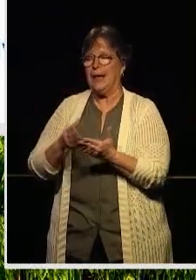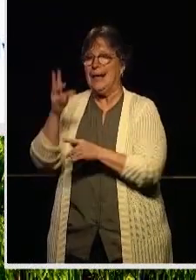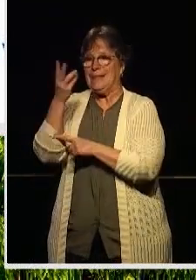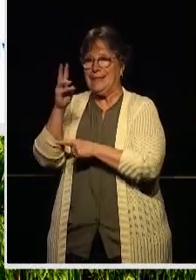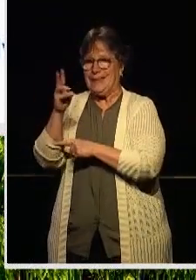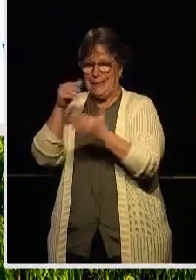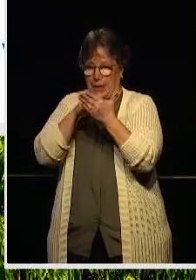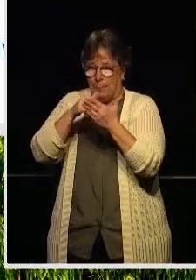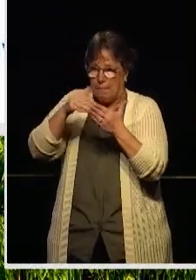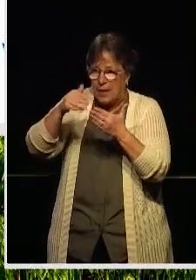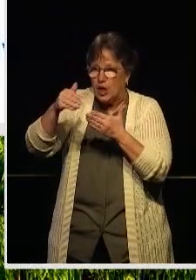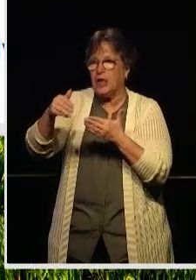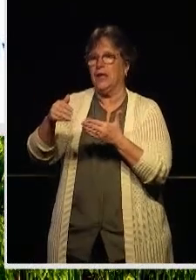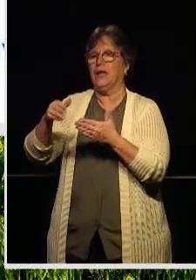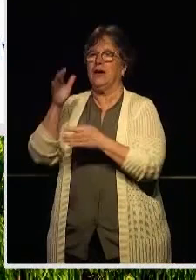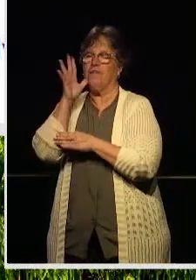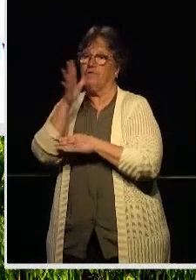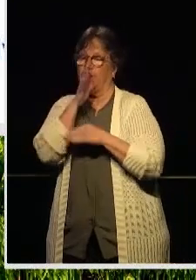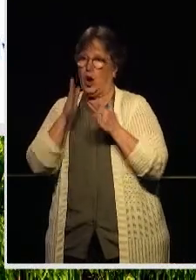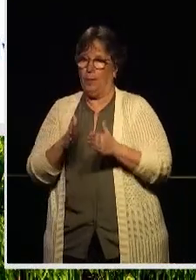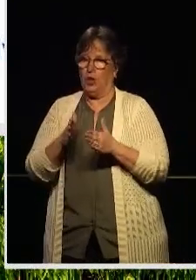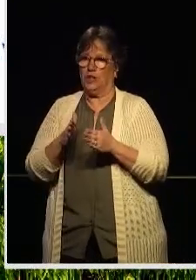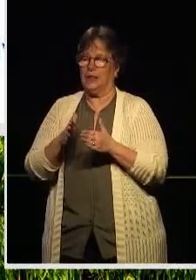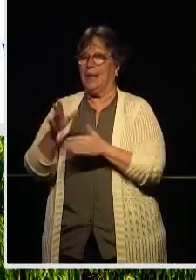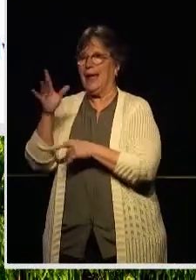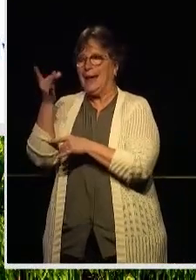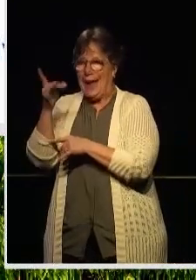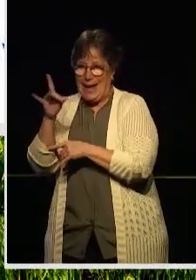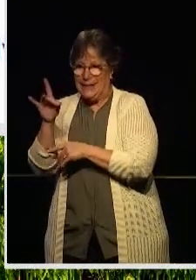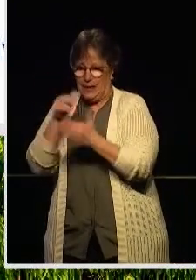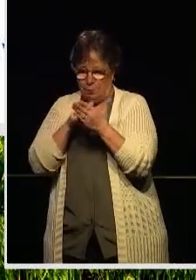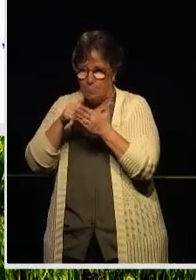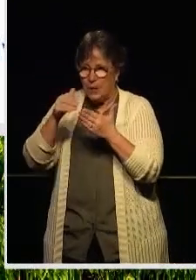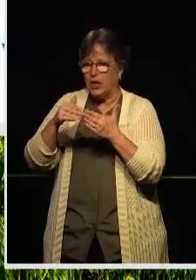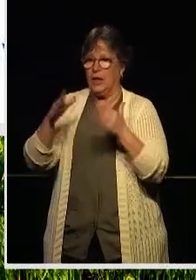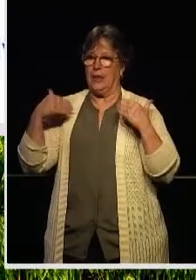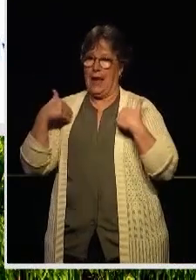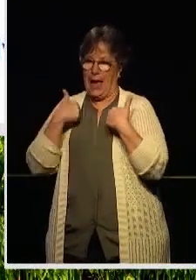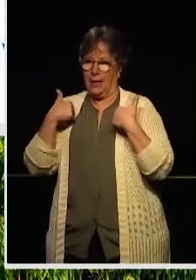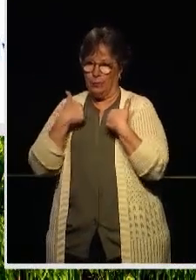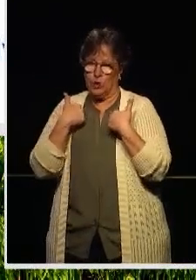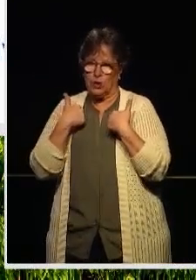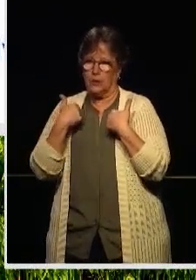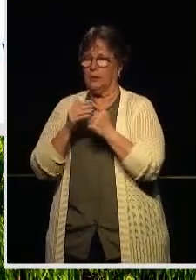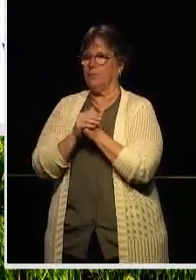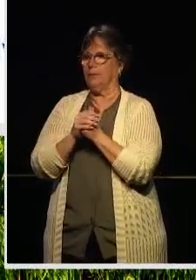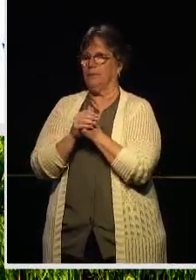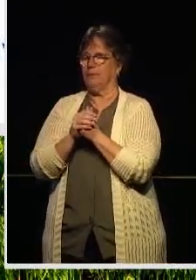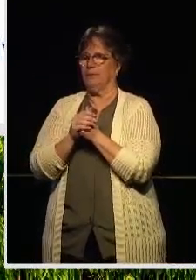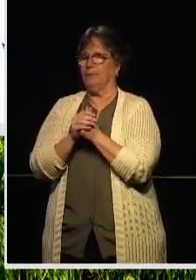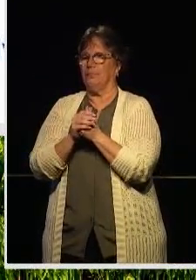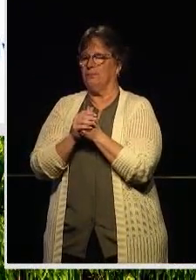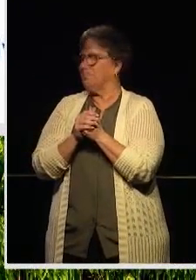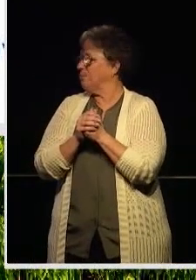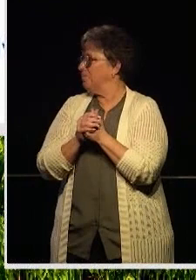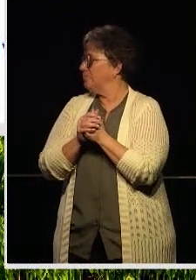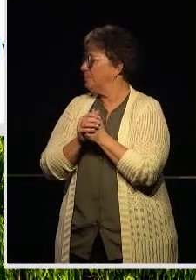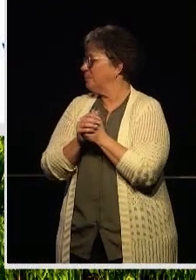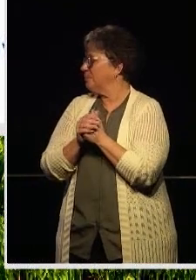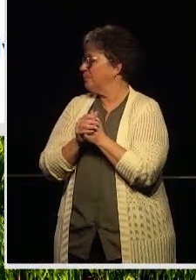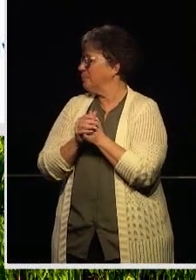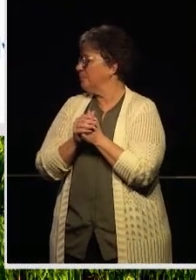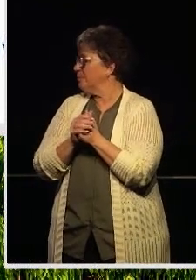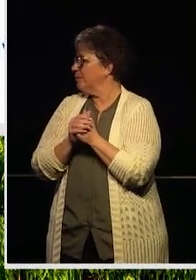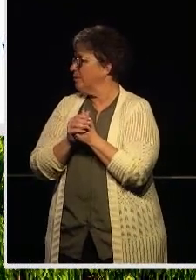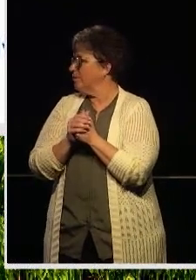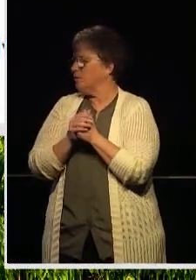80 million milch animals. And globally, we have about 270 million milch animals in the dairy sector. And this is a snippet